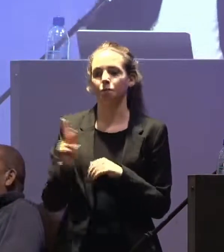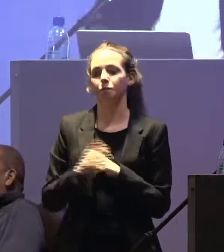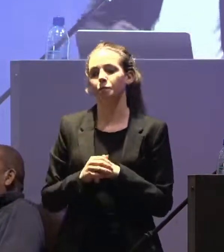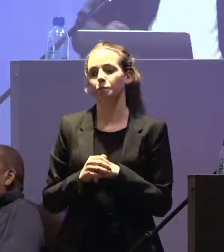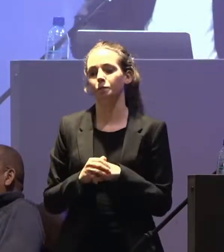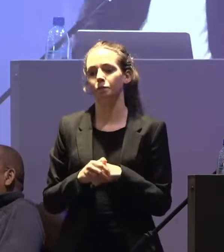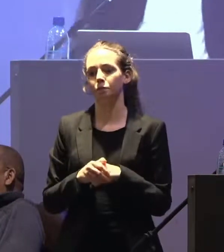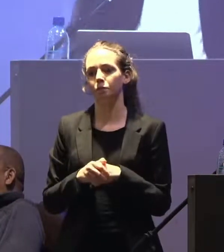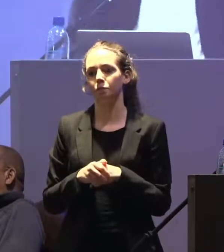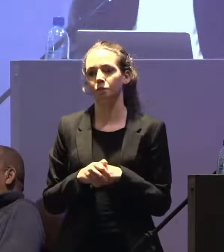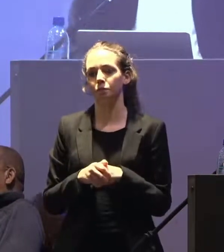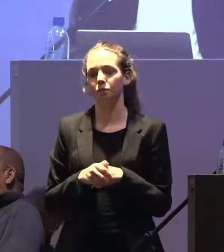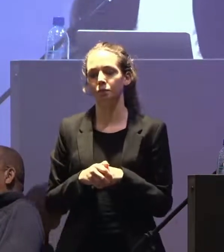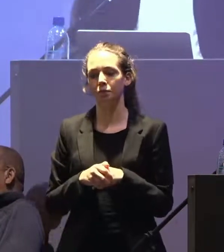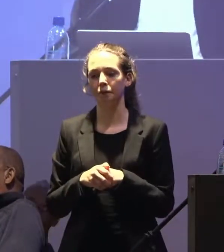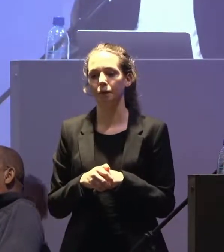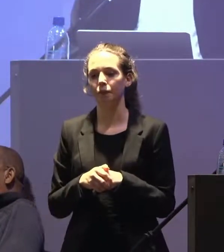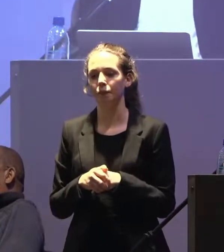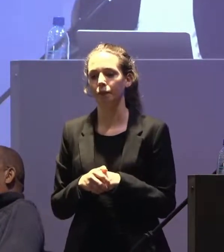Now, we